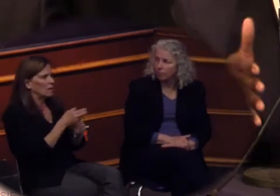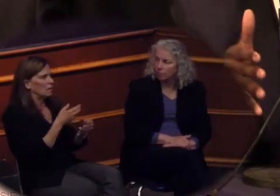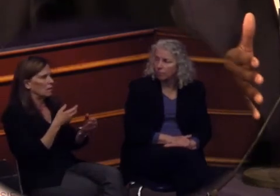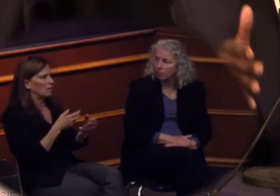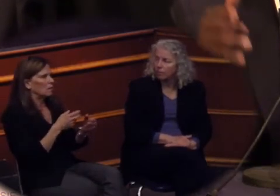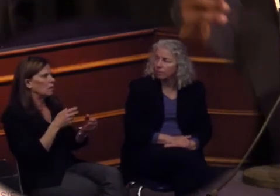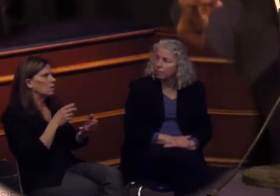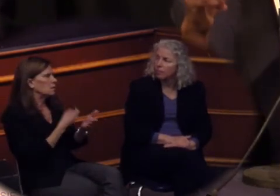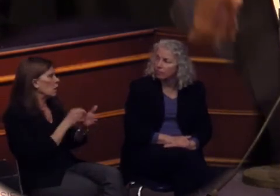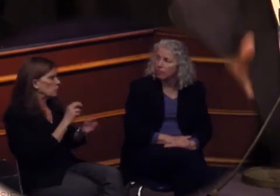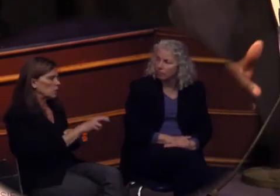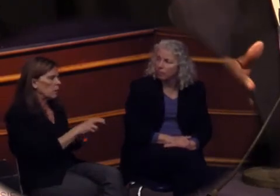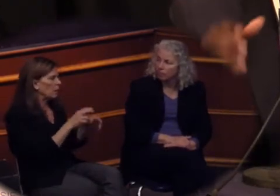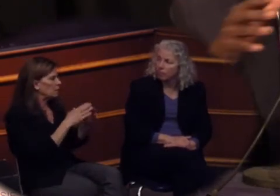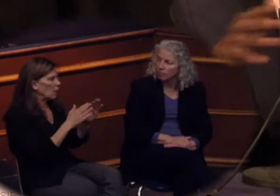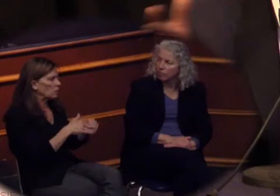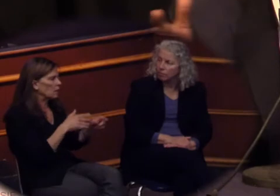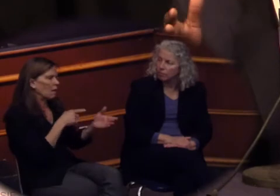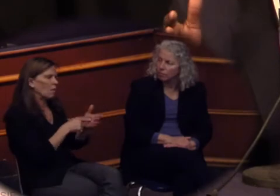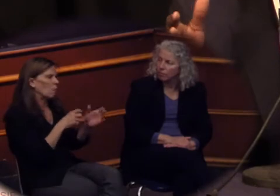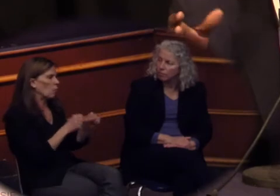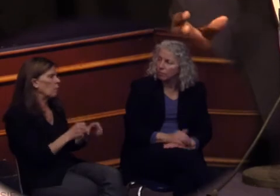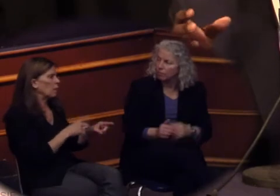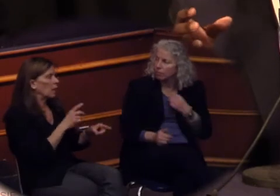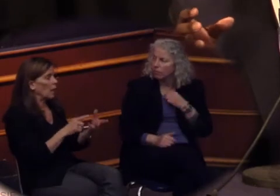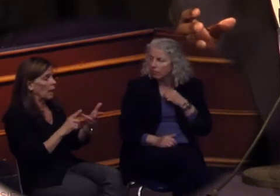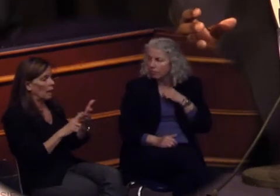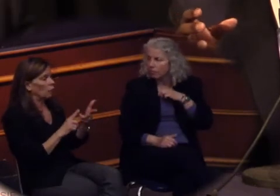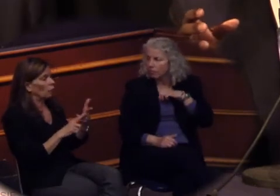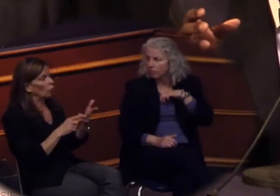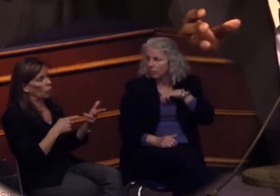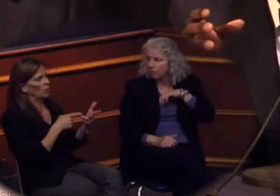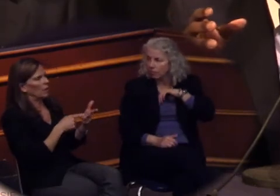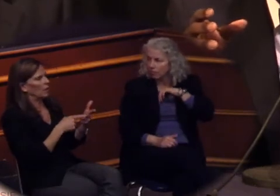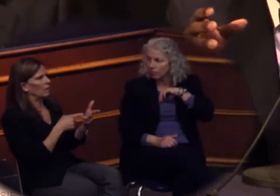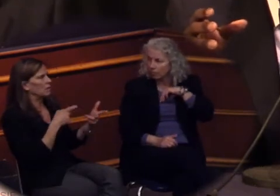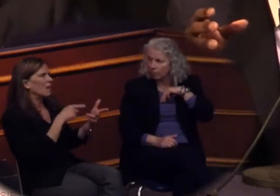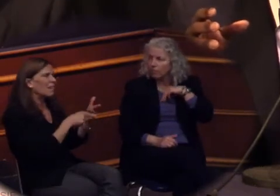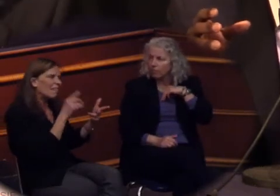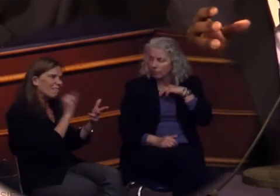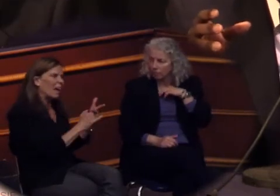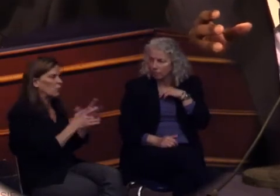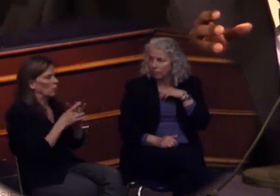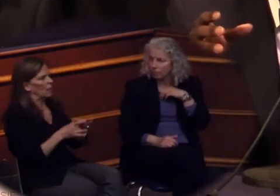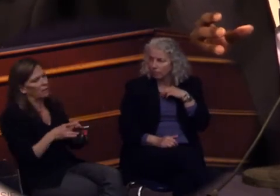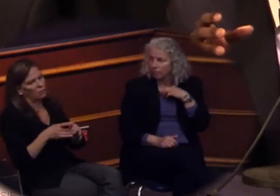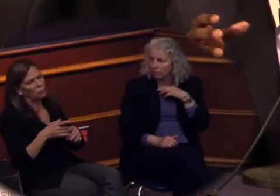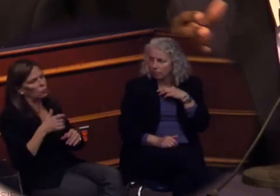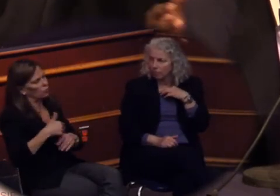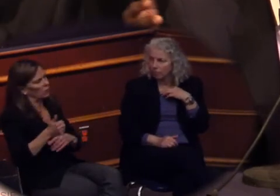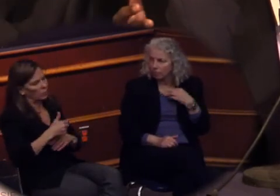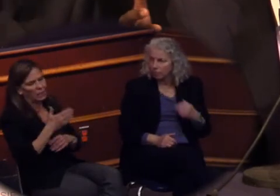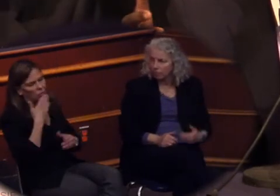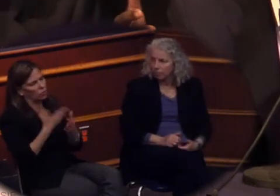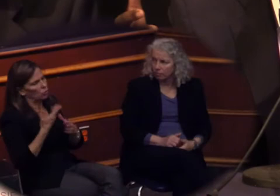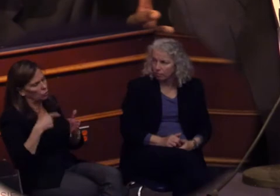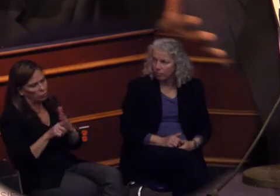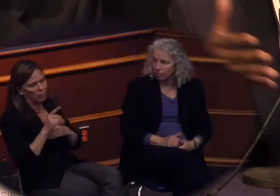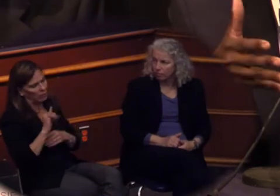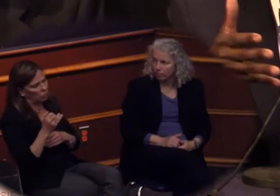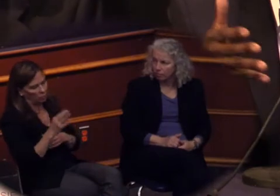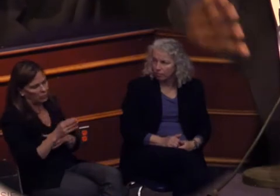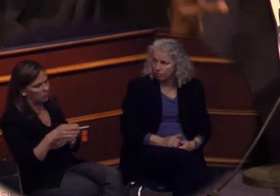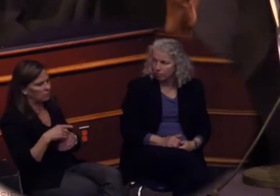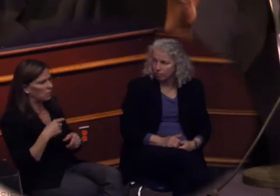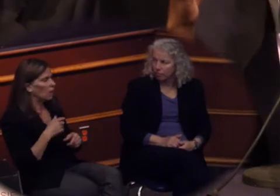affordability. And three, I never talk about housing unless I connect transportation and good-paying jobs as well. I would have my